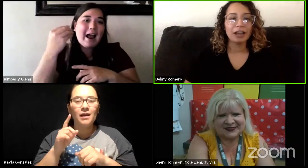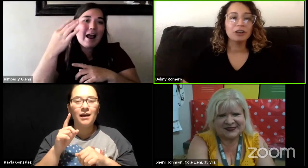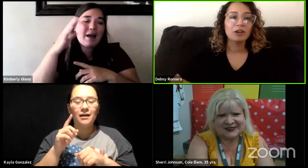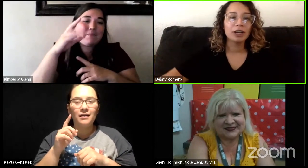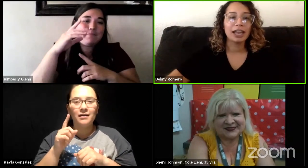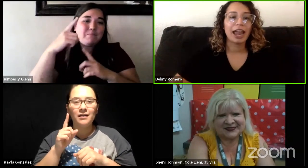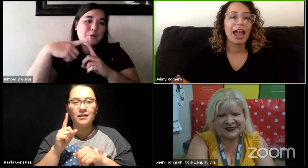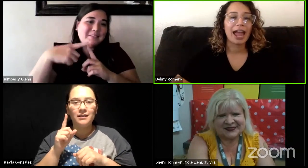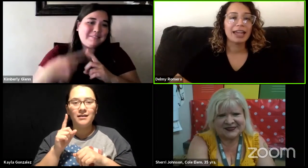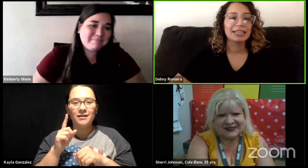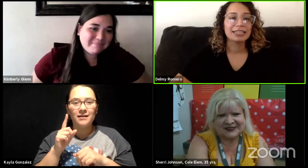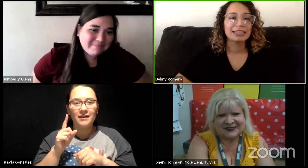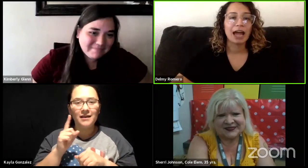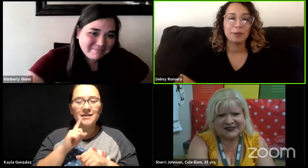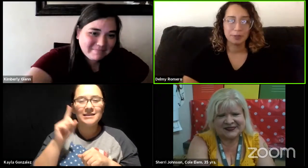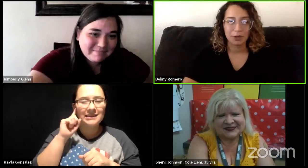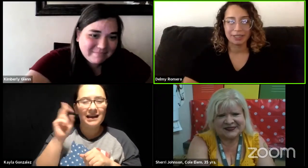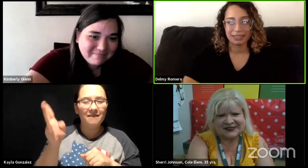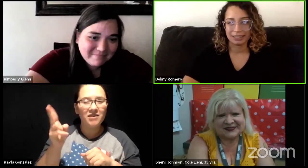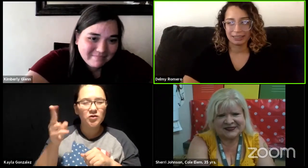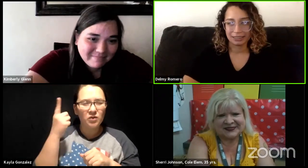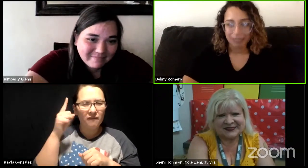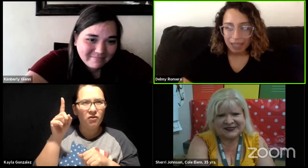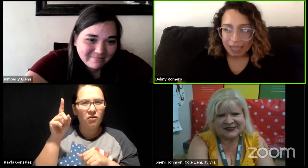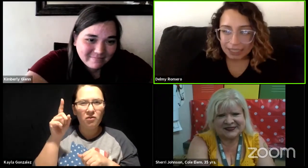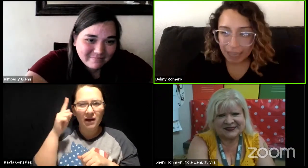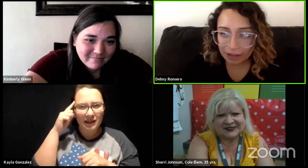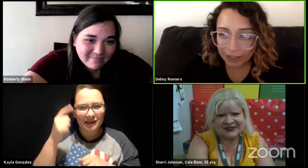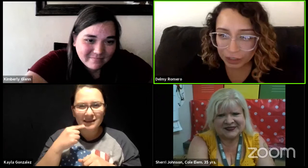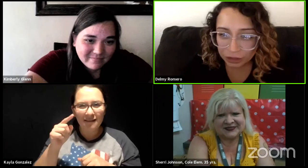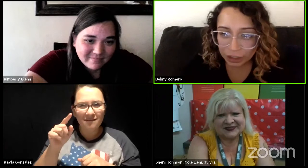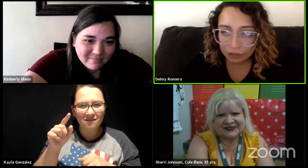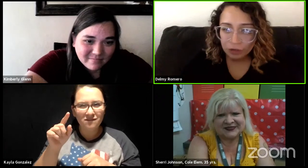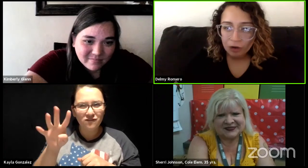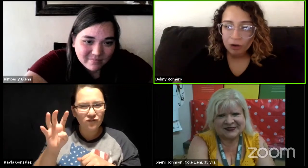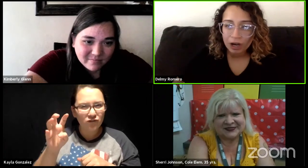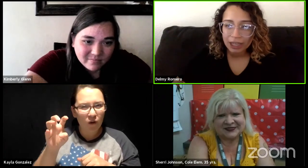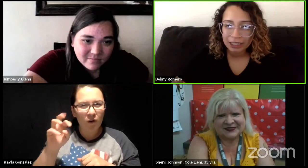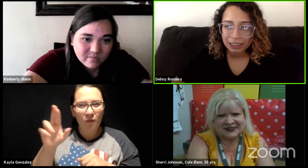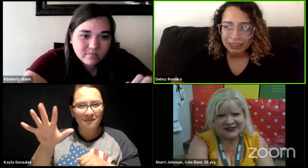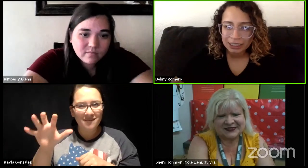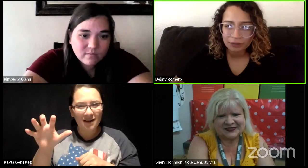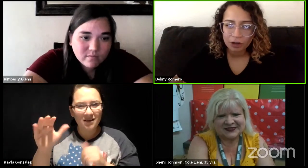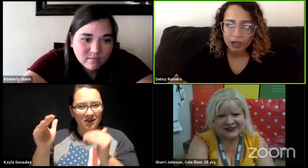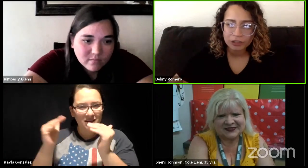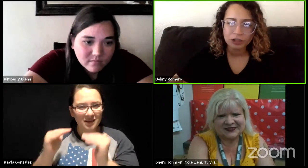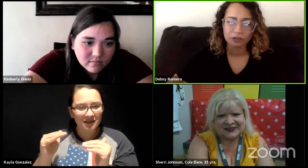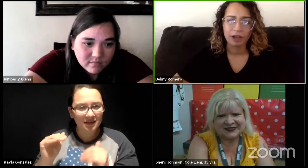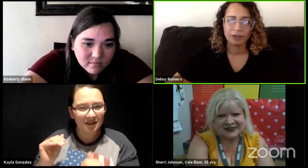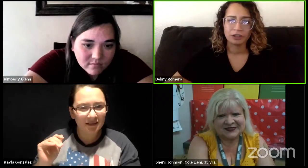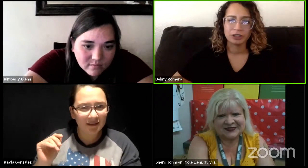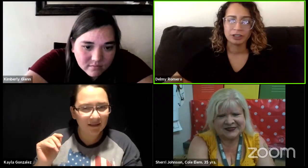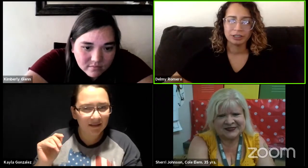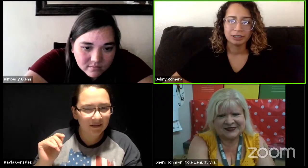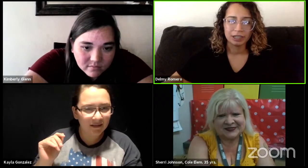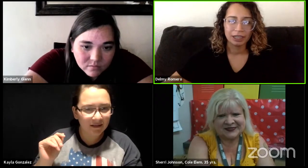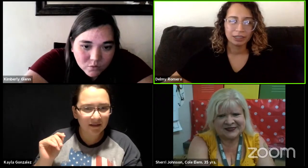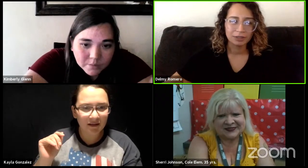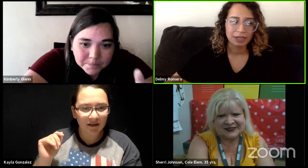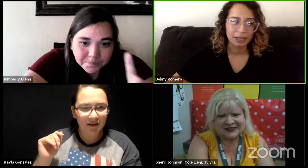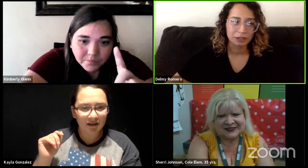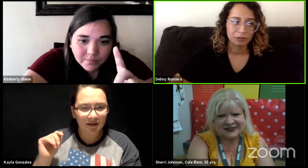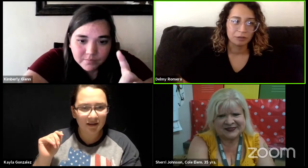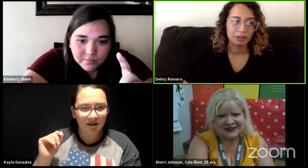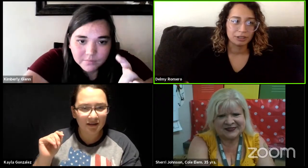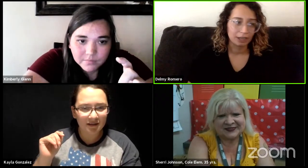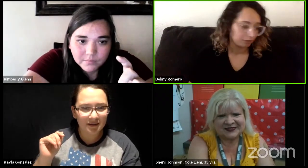Which category and how many points? Deaf history for, I think it said 400 or 500. I think it